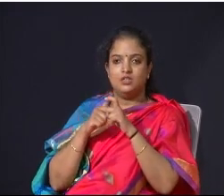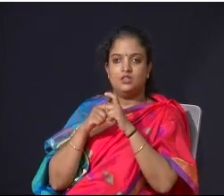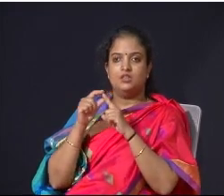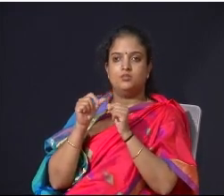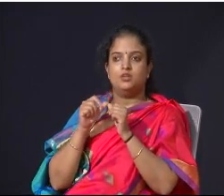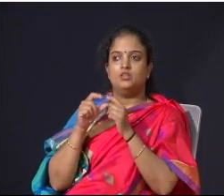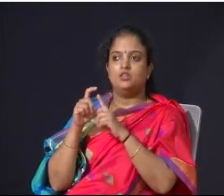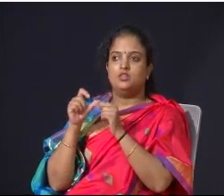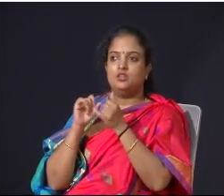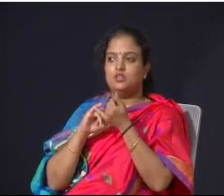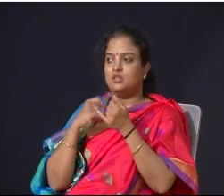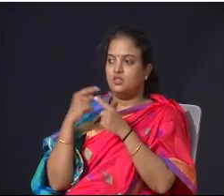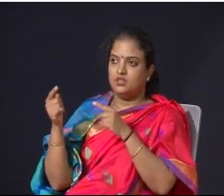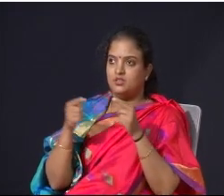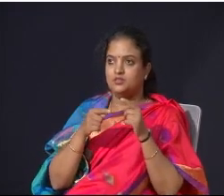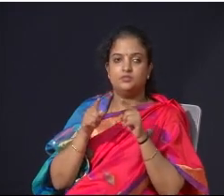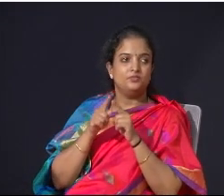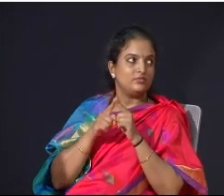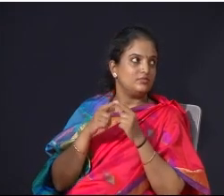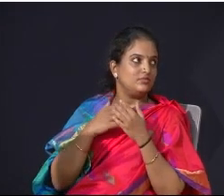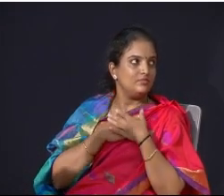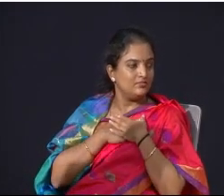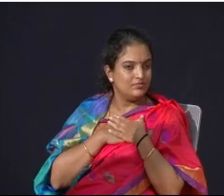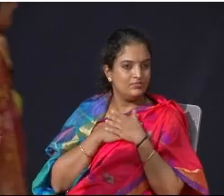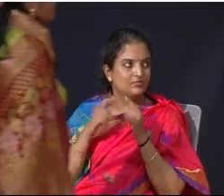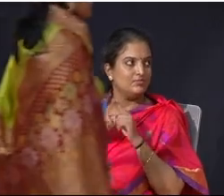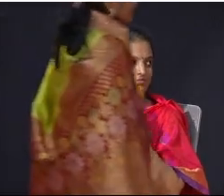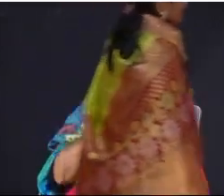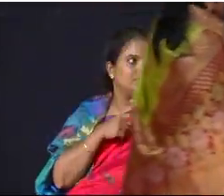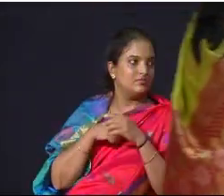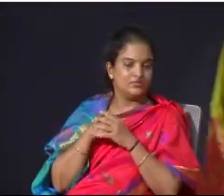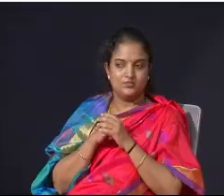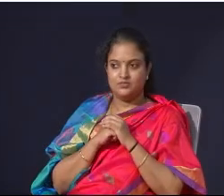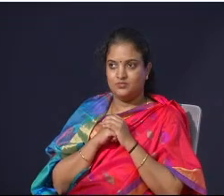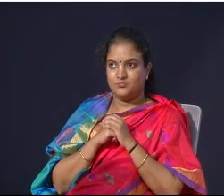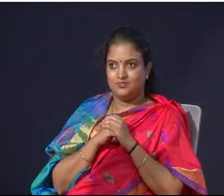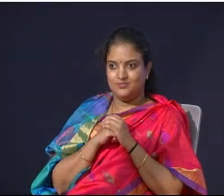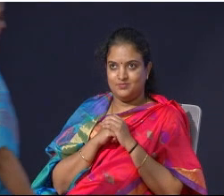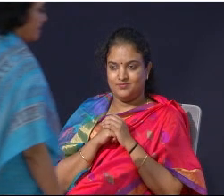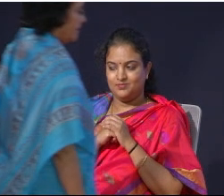Das to come forward and extend a token of our appreciation to our honorable speaker.